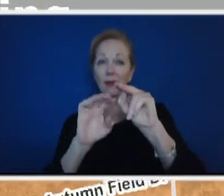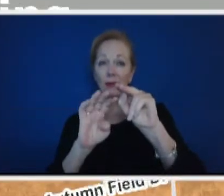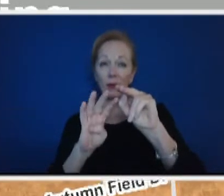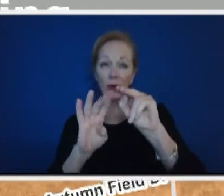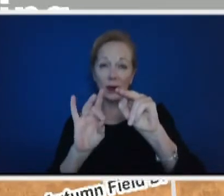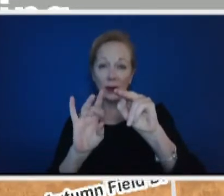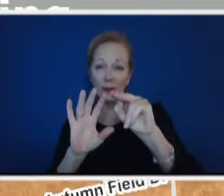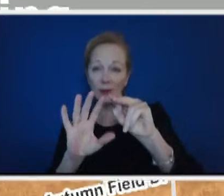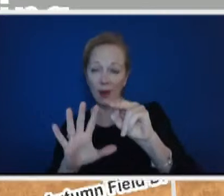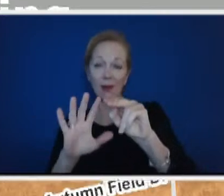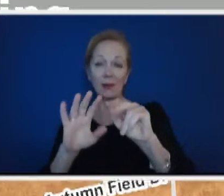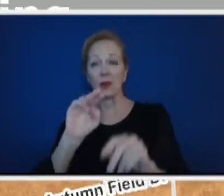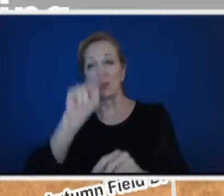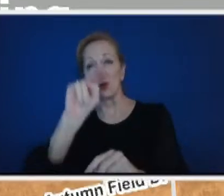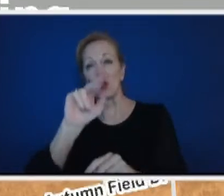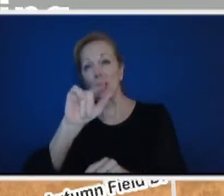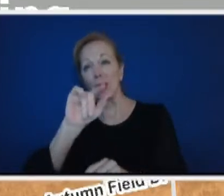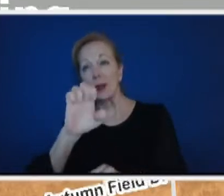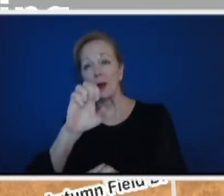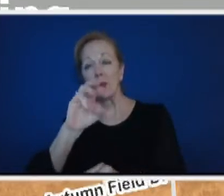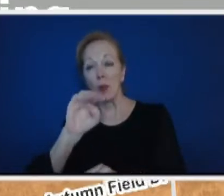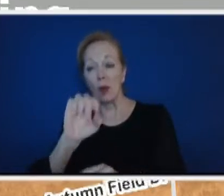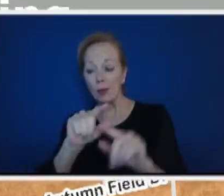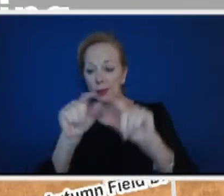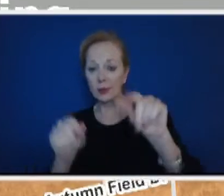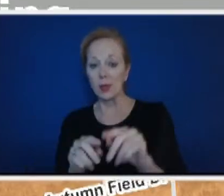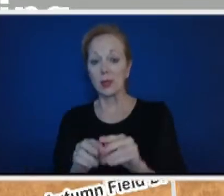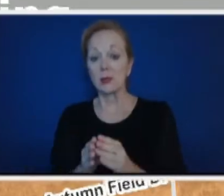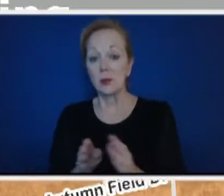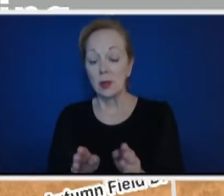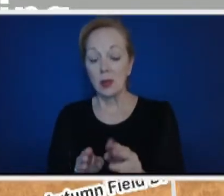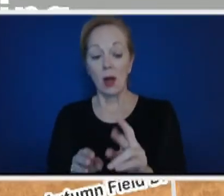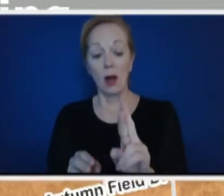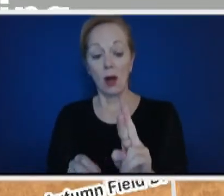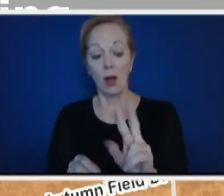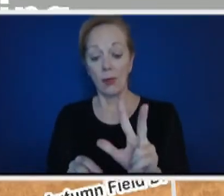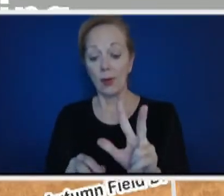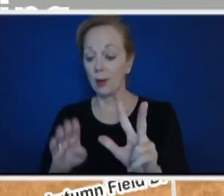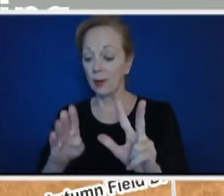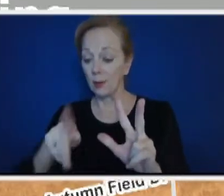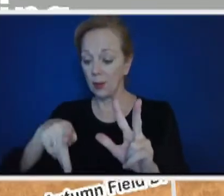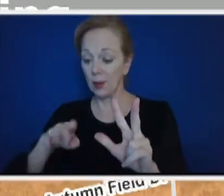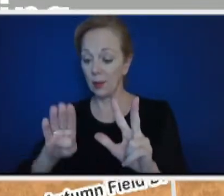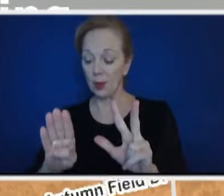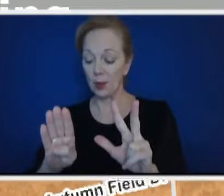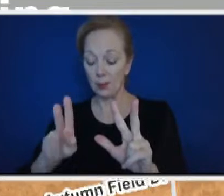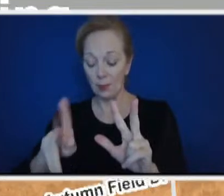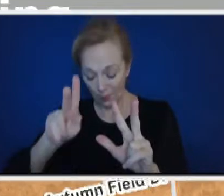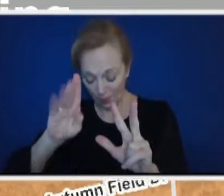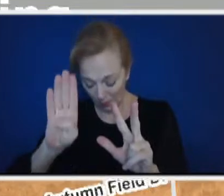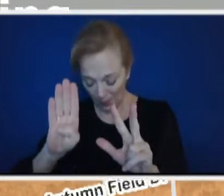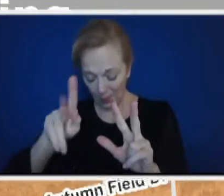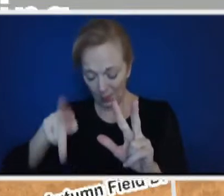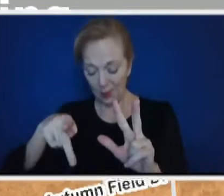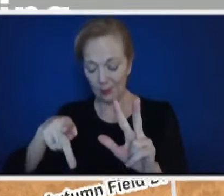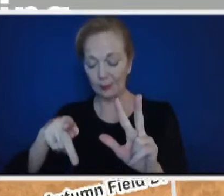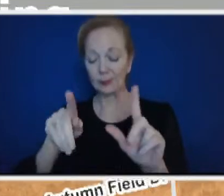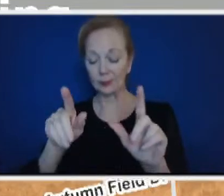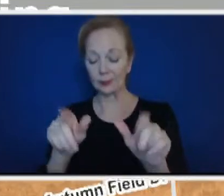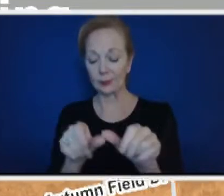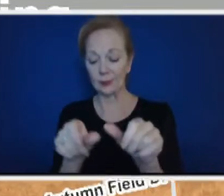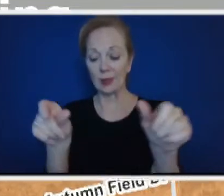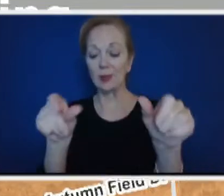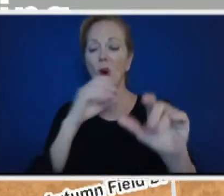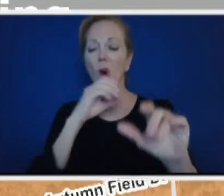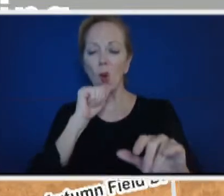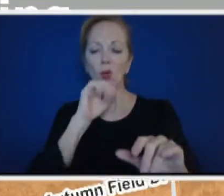zoning is a split zone. We've got R3 and BP, which is a business park zoning, one of our older business and commercial zoning